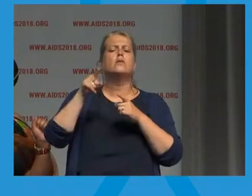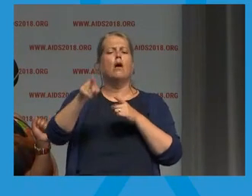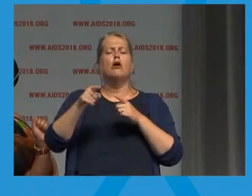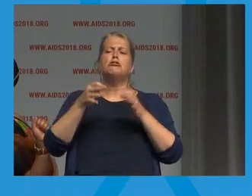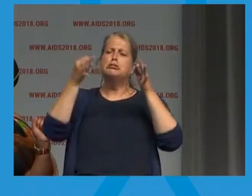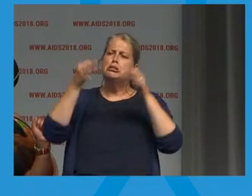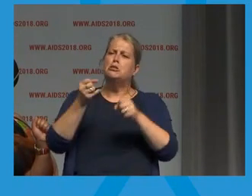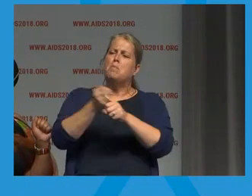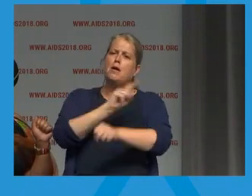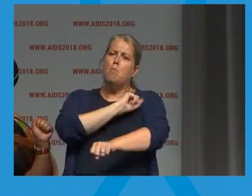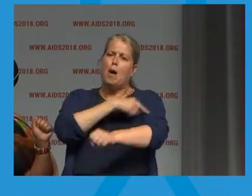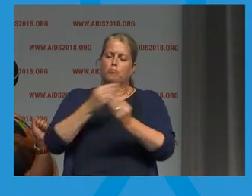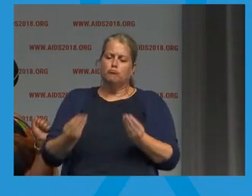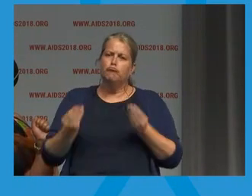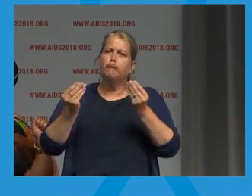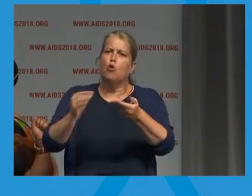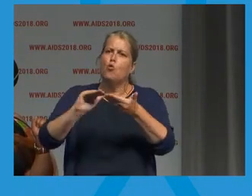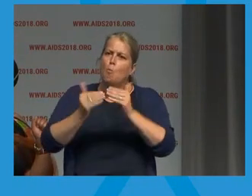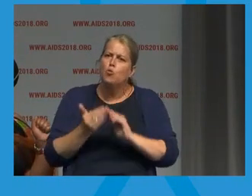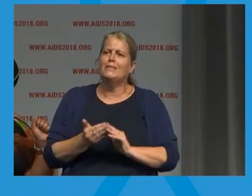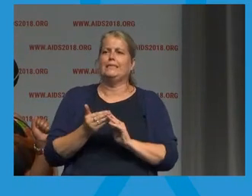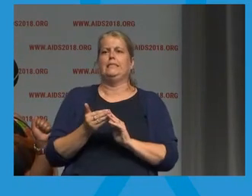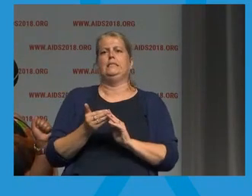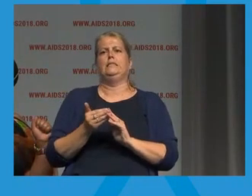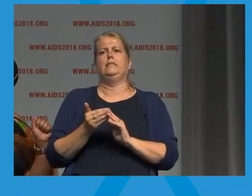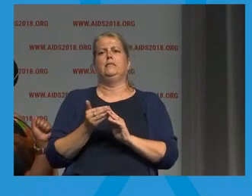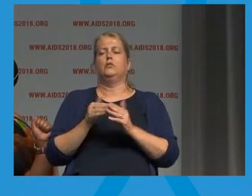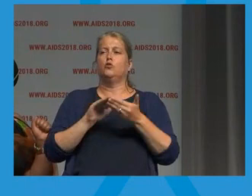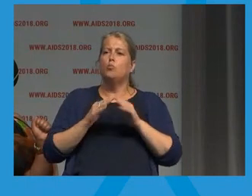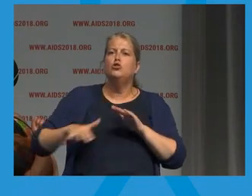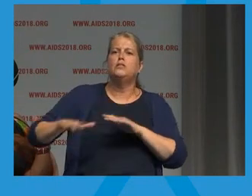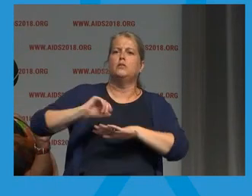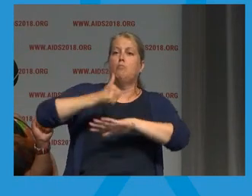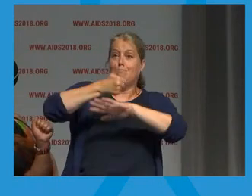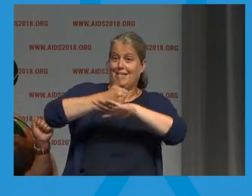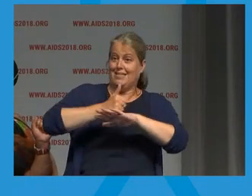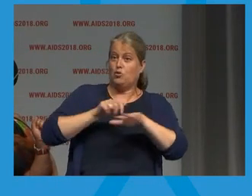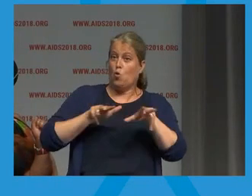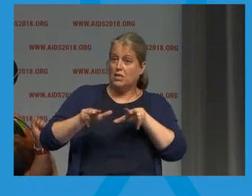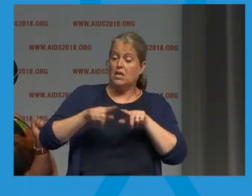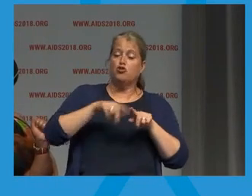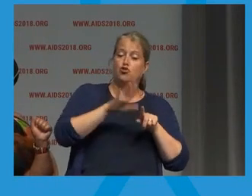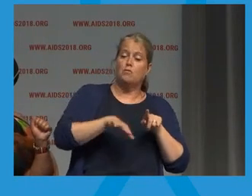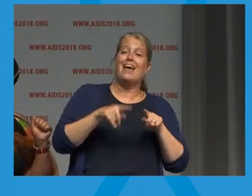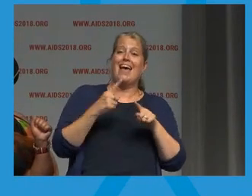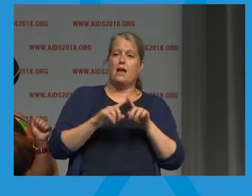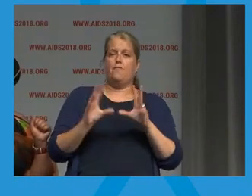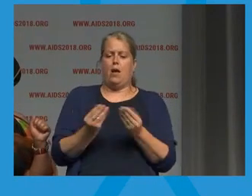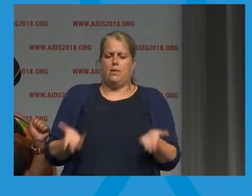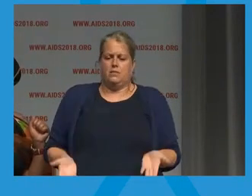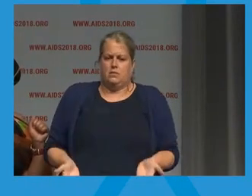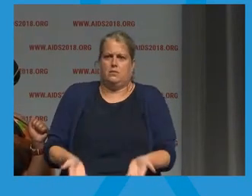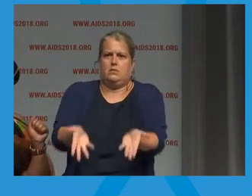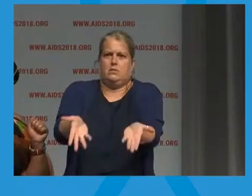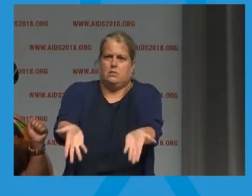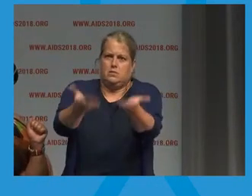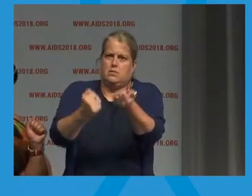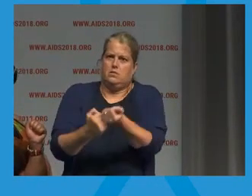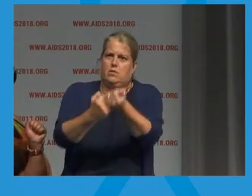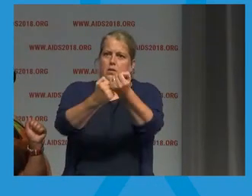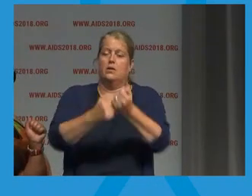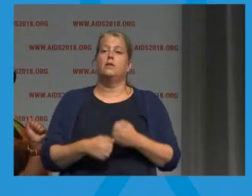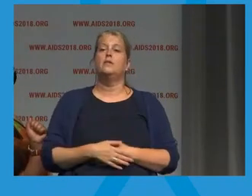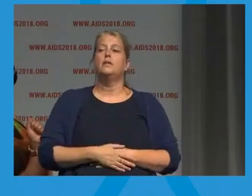and community-based organization, children and families. Finally, I want to say it